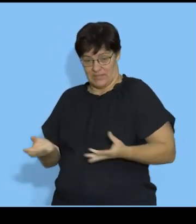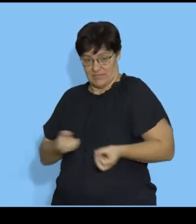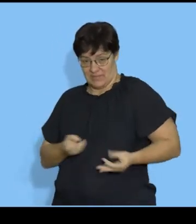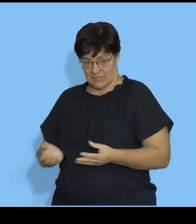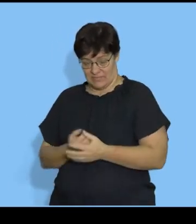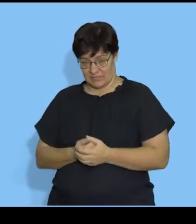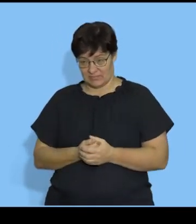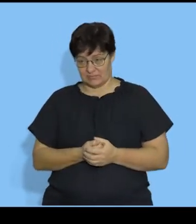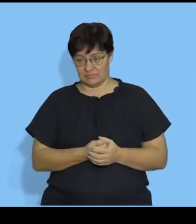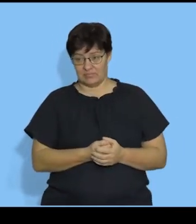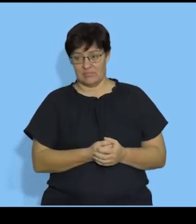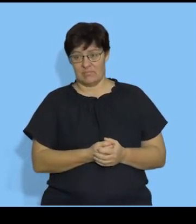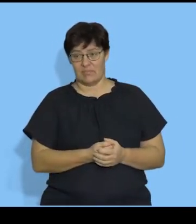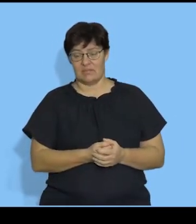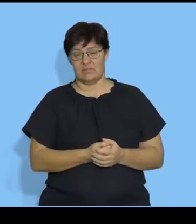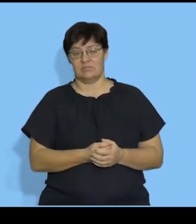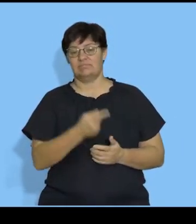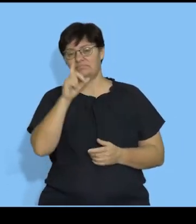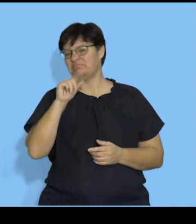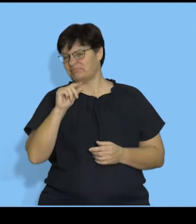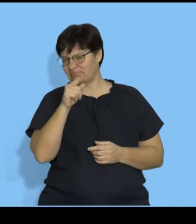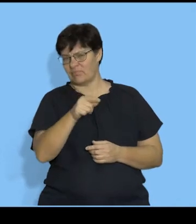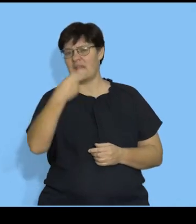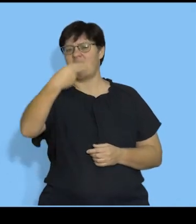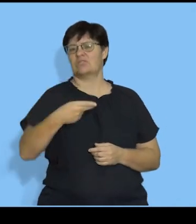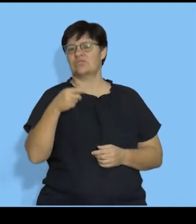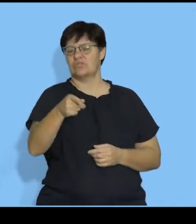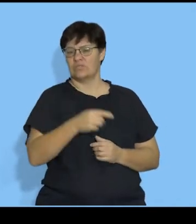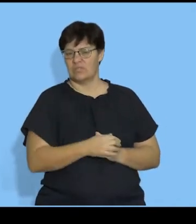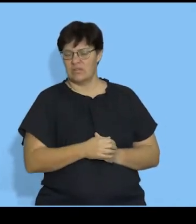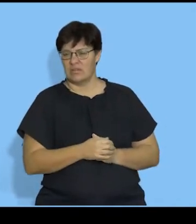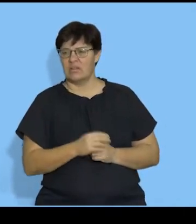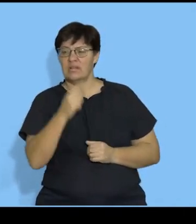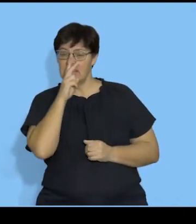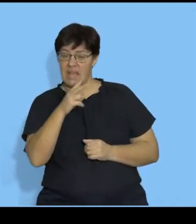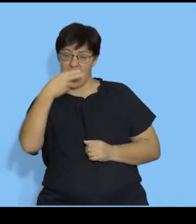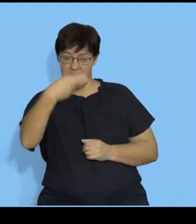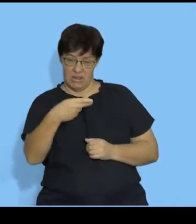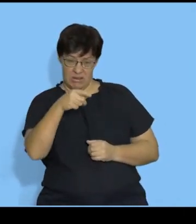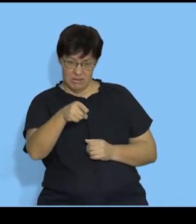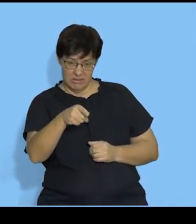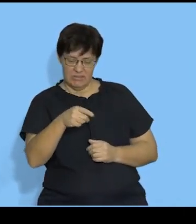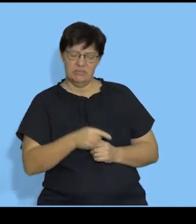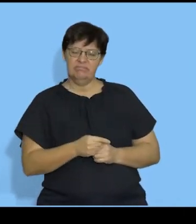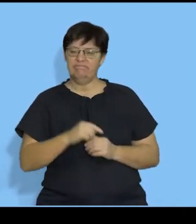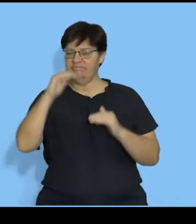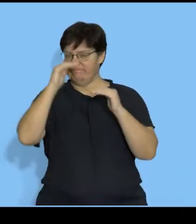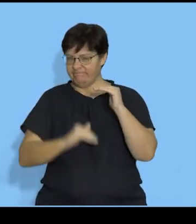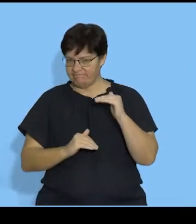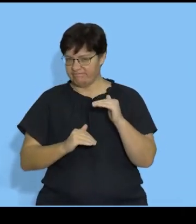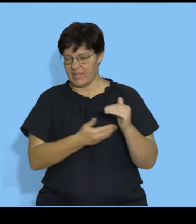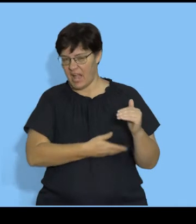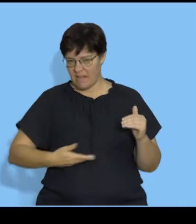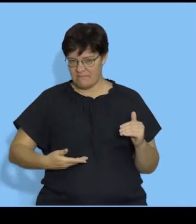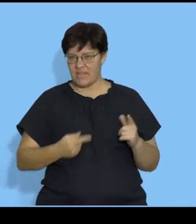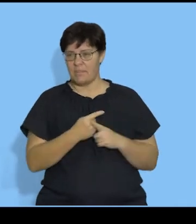Okay, but there's something very interesting about hydrogen. We said, in as far as hydrogen is concerned, the reduction half reaction is